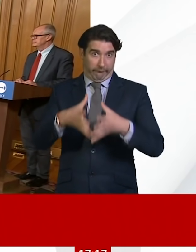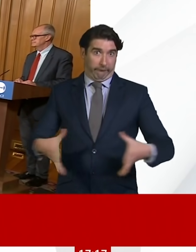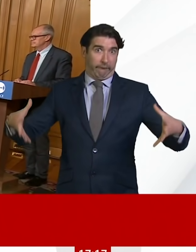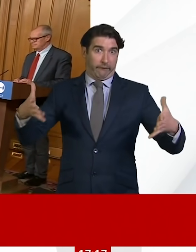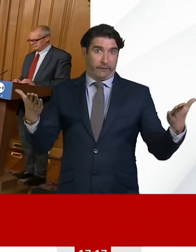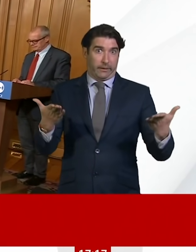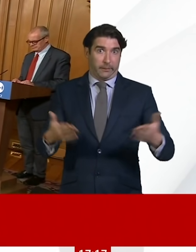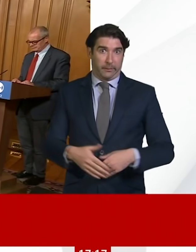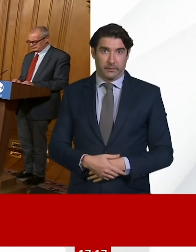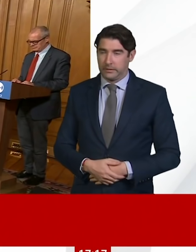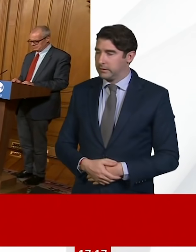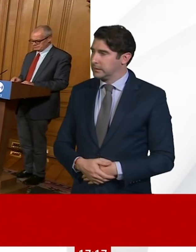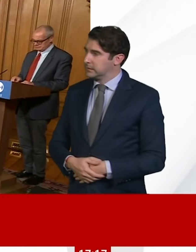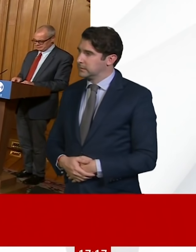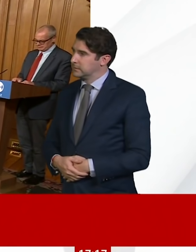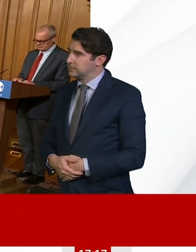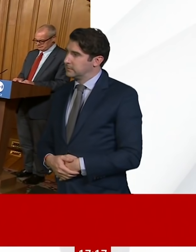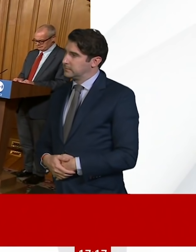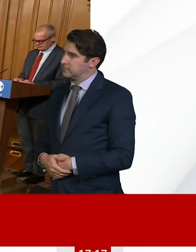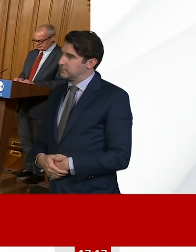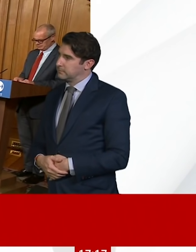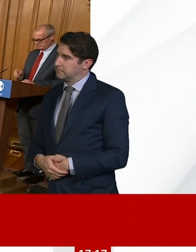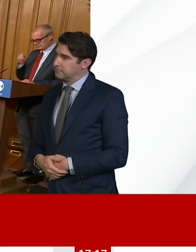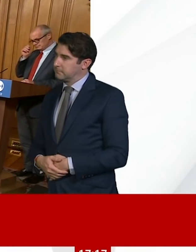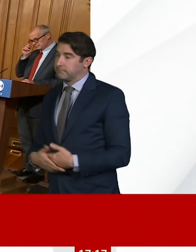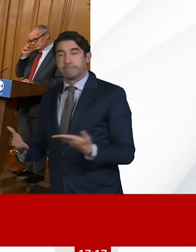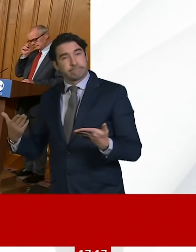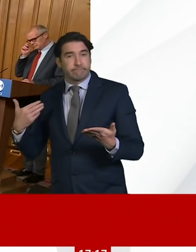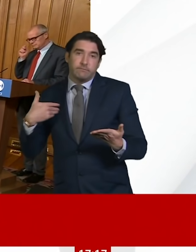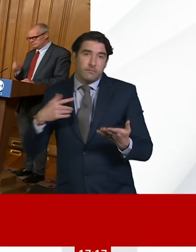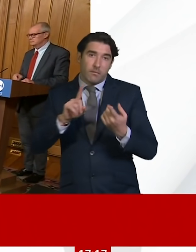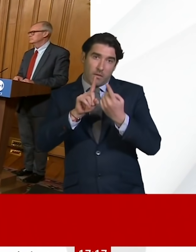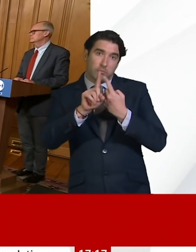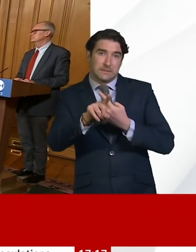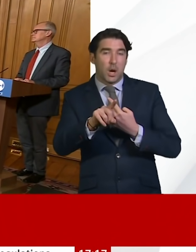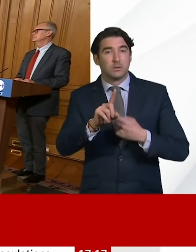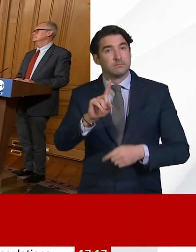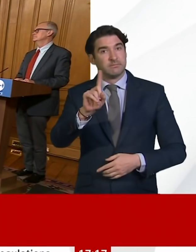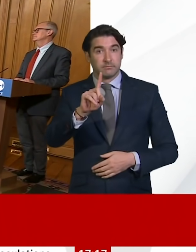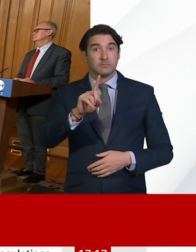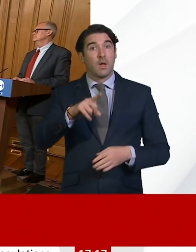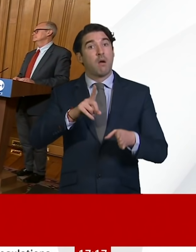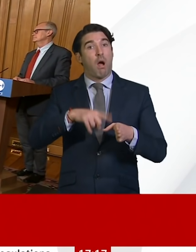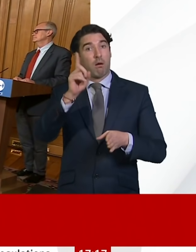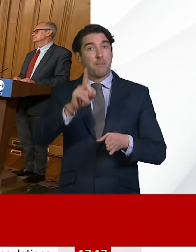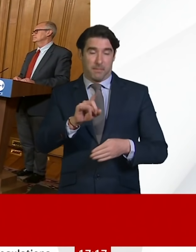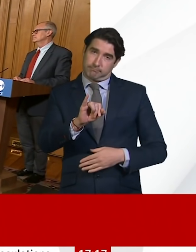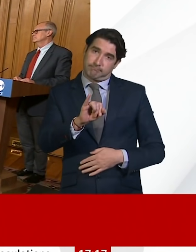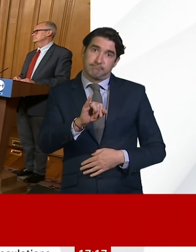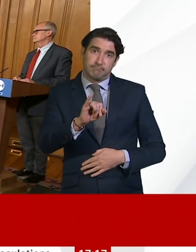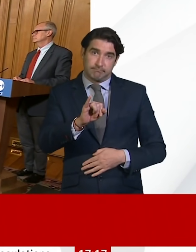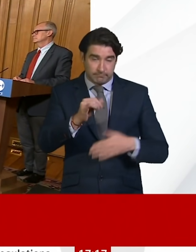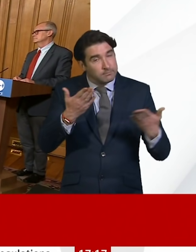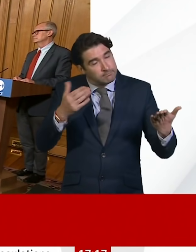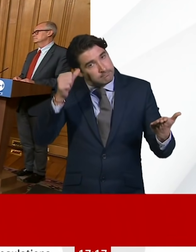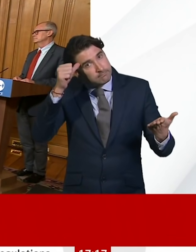think the answer to that is obviously that we will do everything we can to help young people through this difficult time.